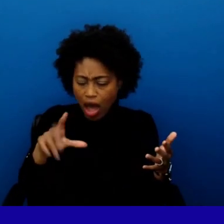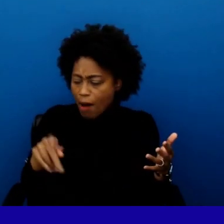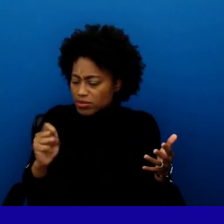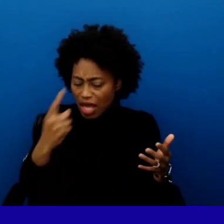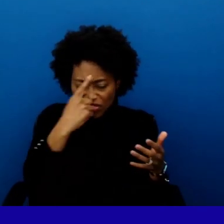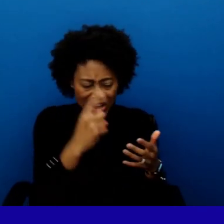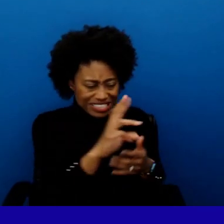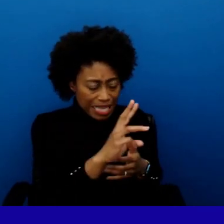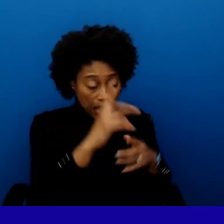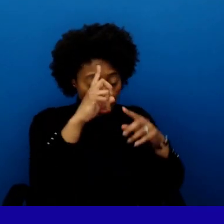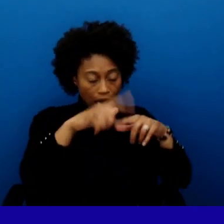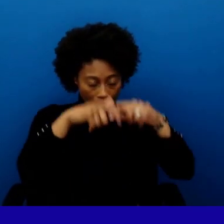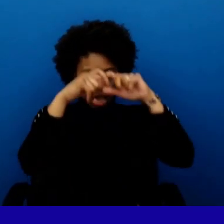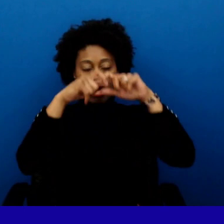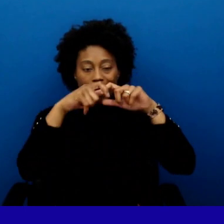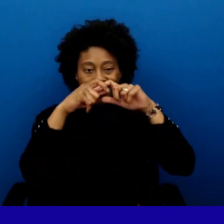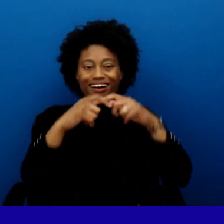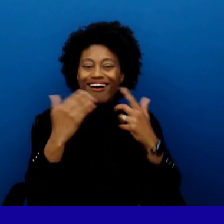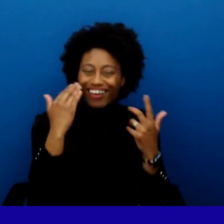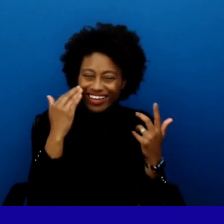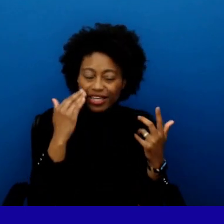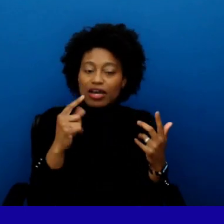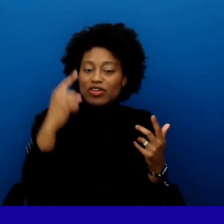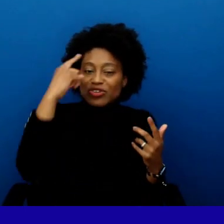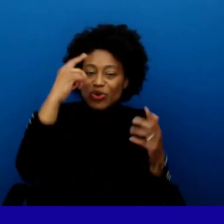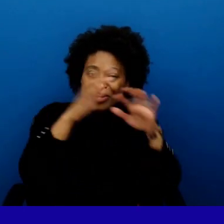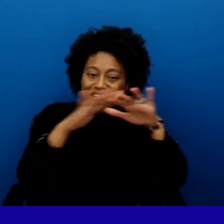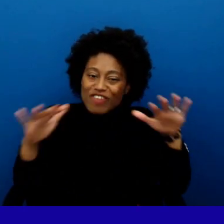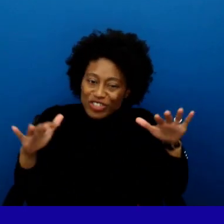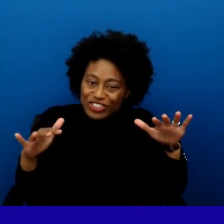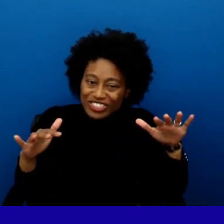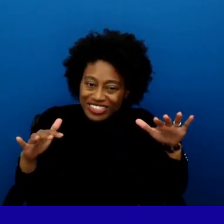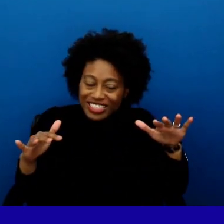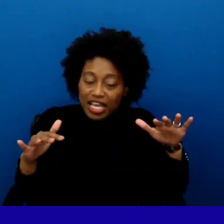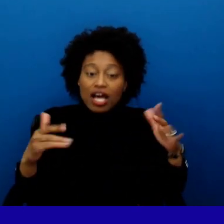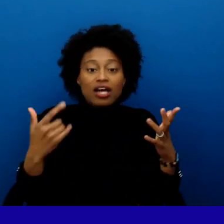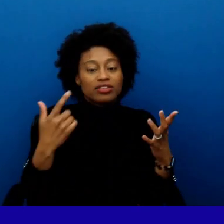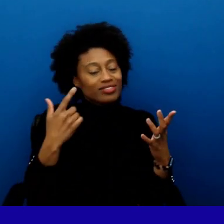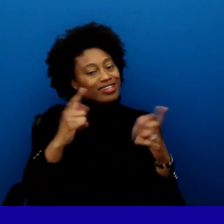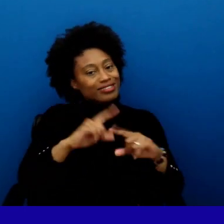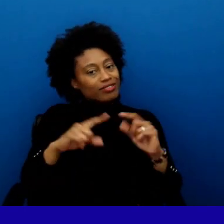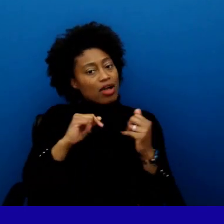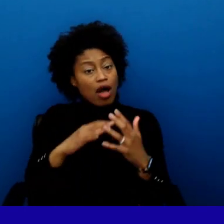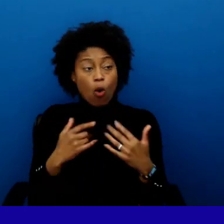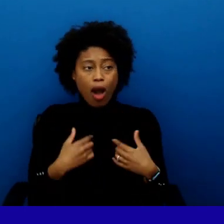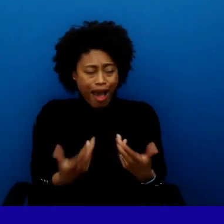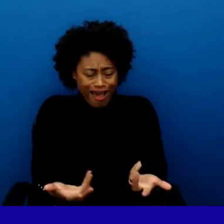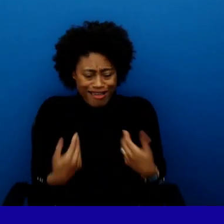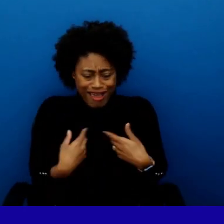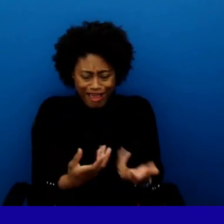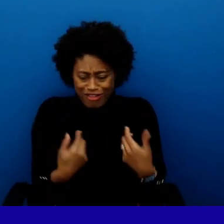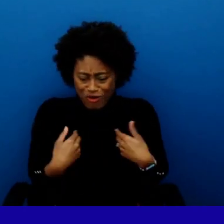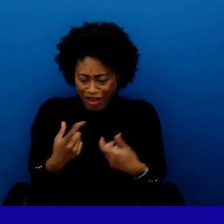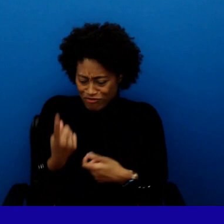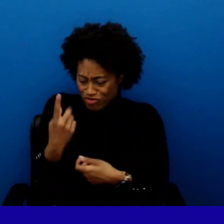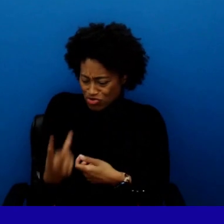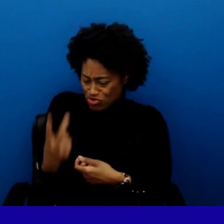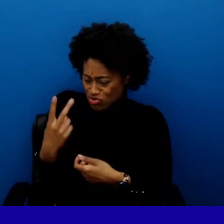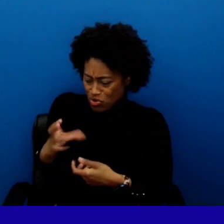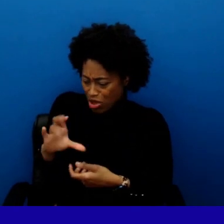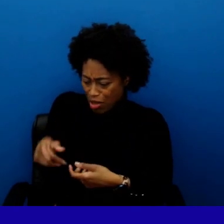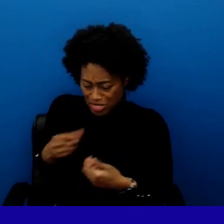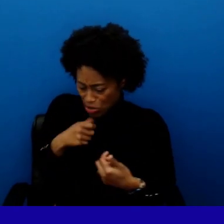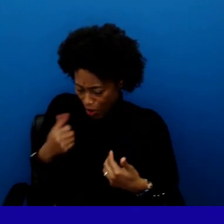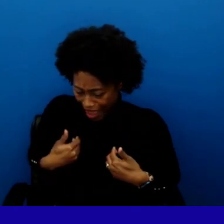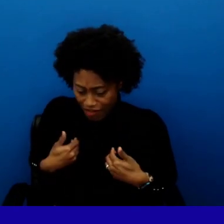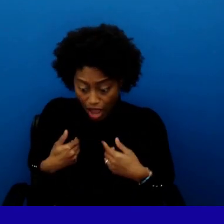no surprises when you get to the instructions for, oh, I didn't prep for that. Like, what do? I don't have 2 cups of water. I have six. Like, that's a